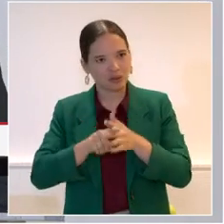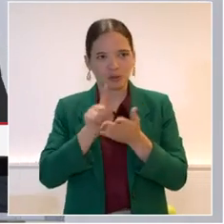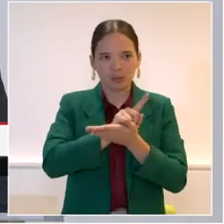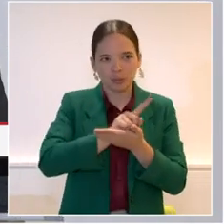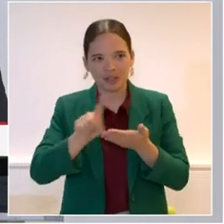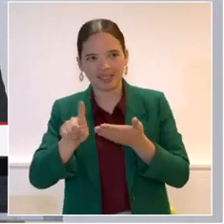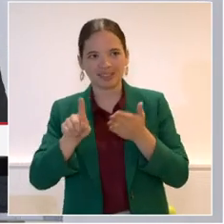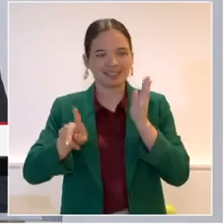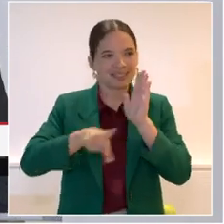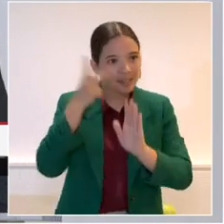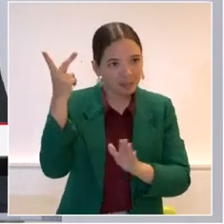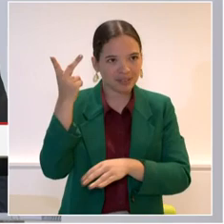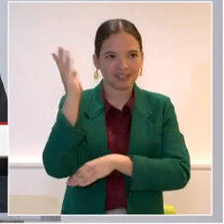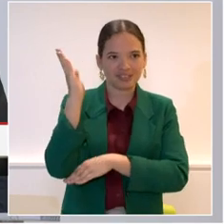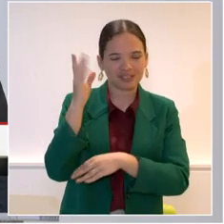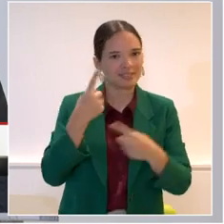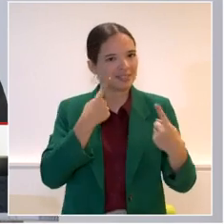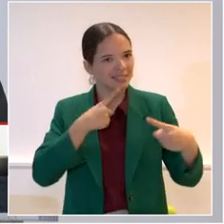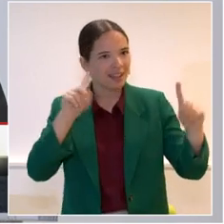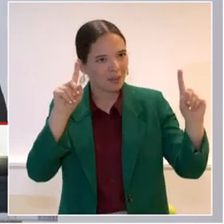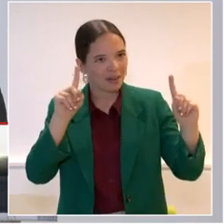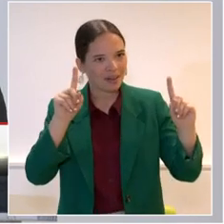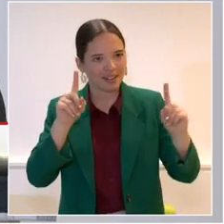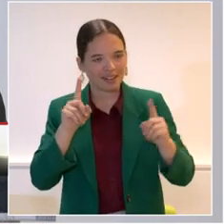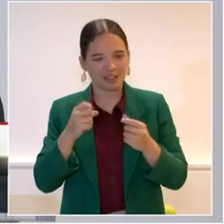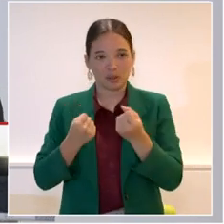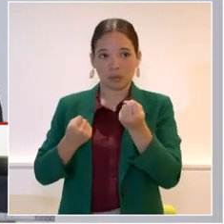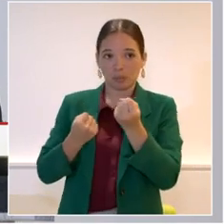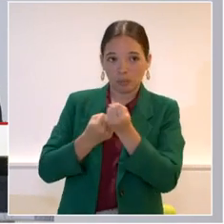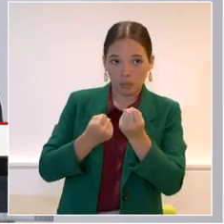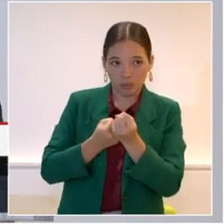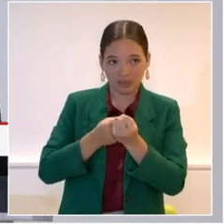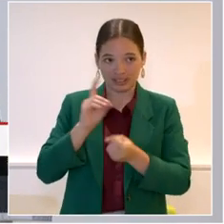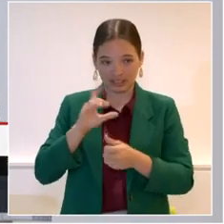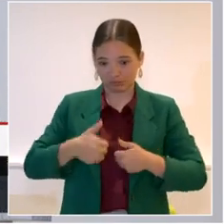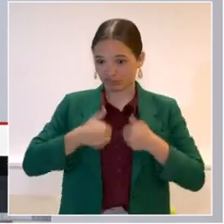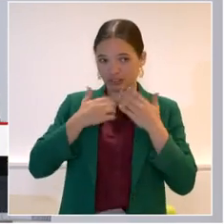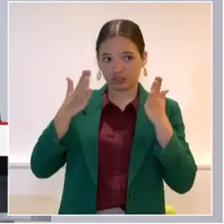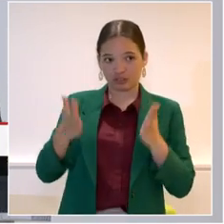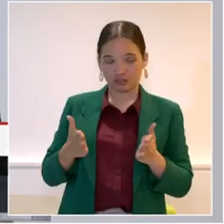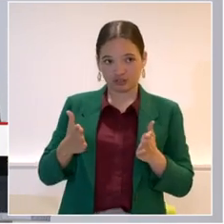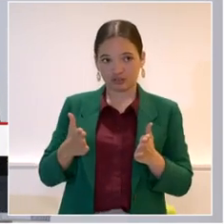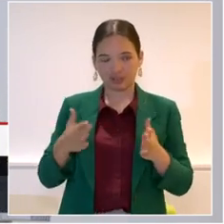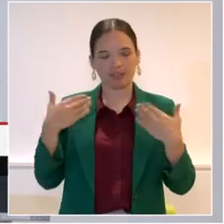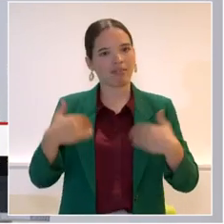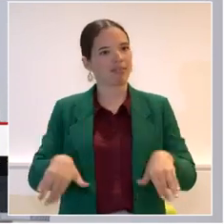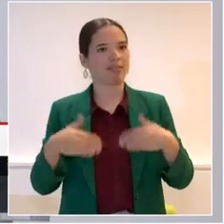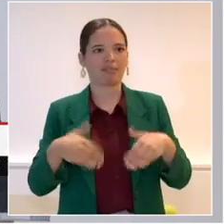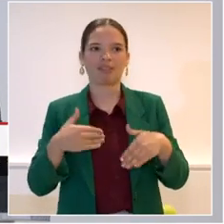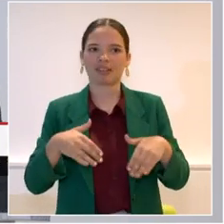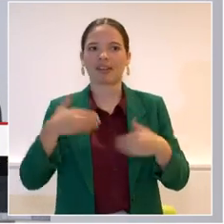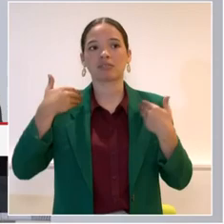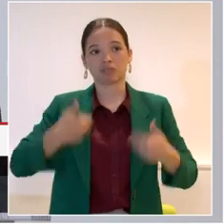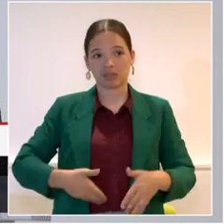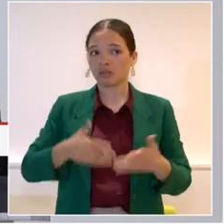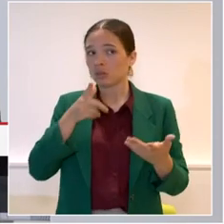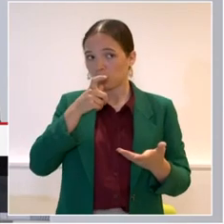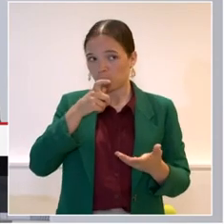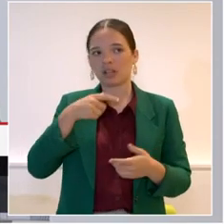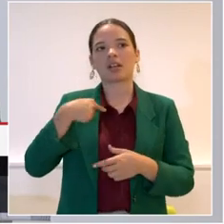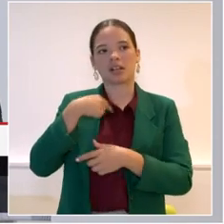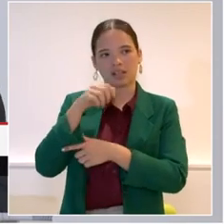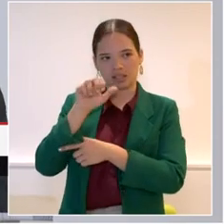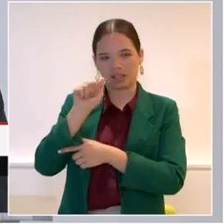and directly supports residents of the District of Columbia. I'm Keith Anderson, Director of the Department of General